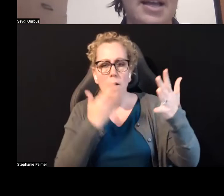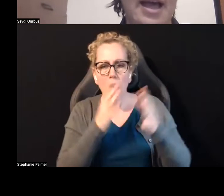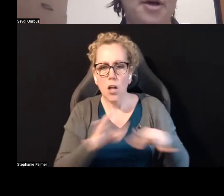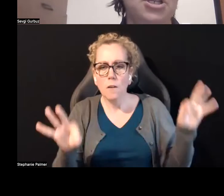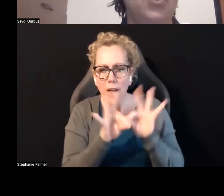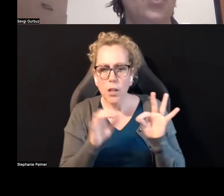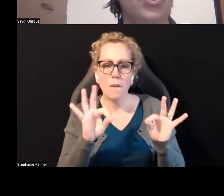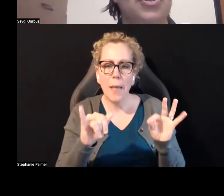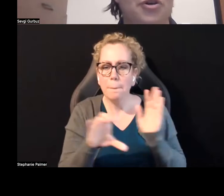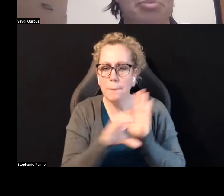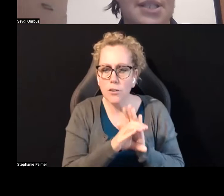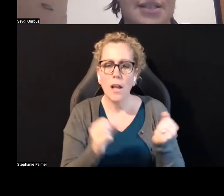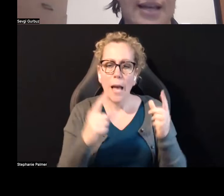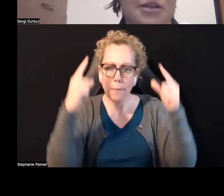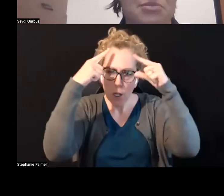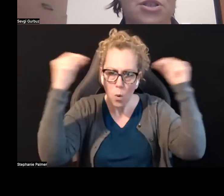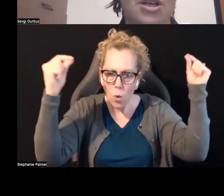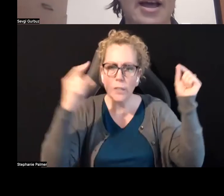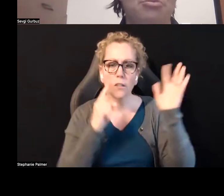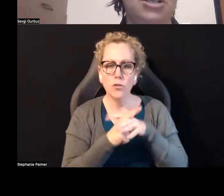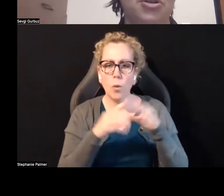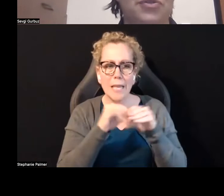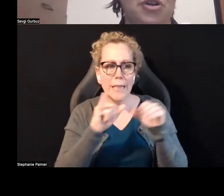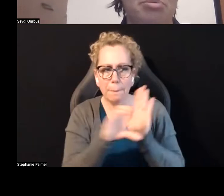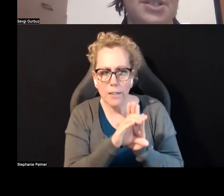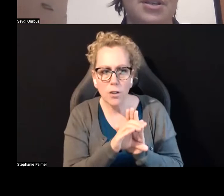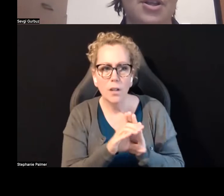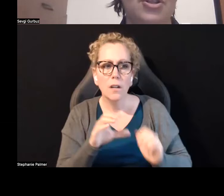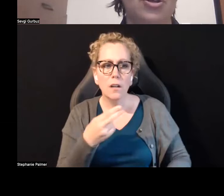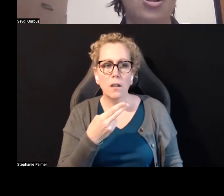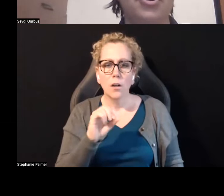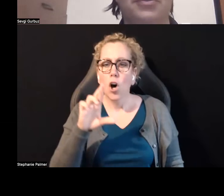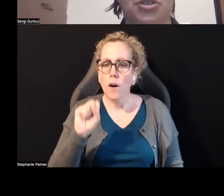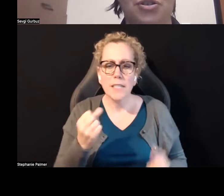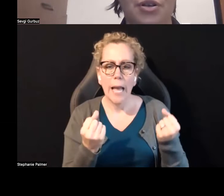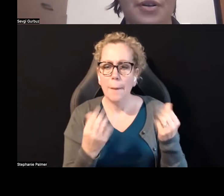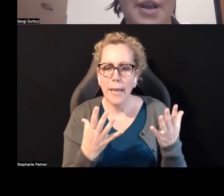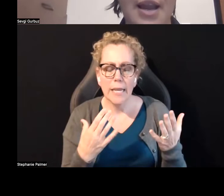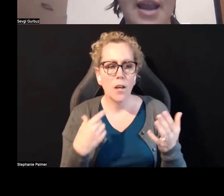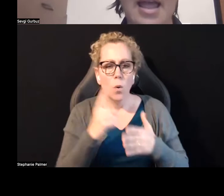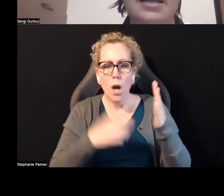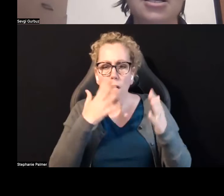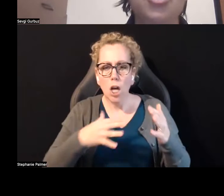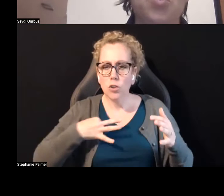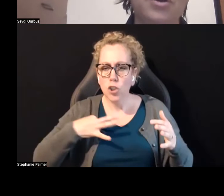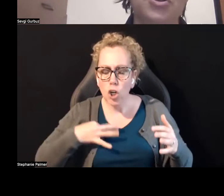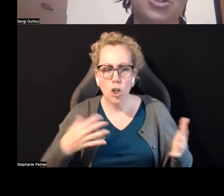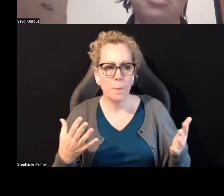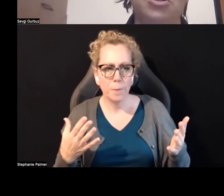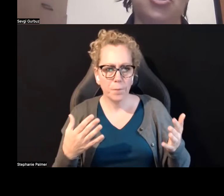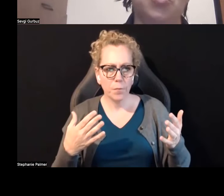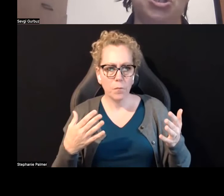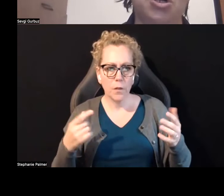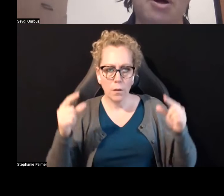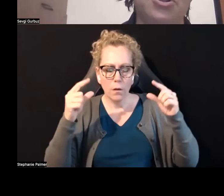picture is, how many horns are present in that image, how many hooves are present, the color of the shirt. And each one of